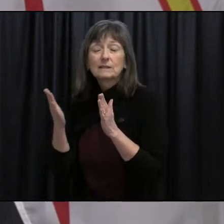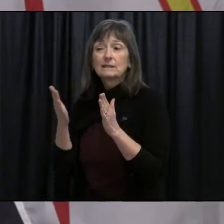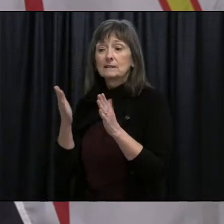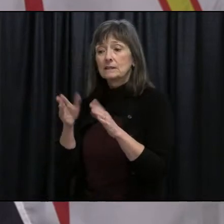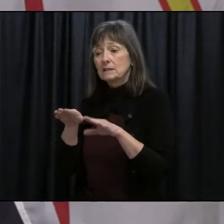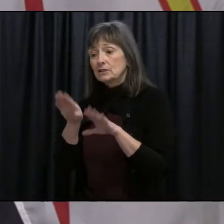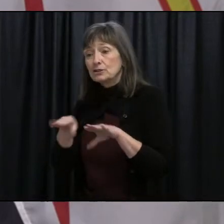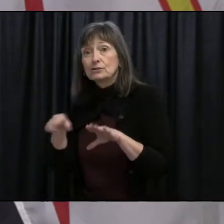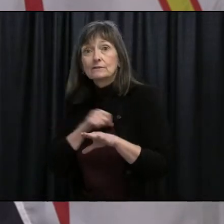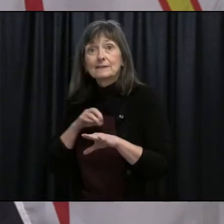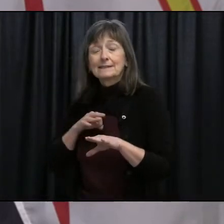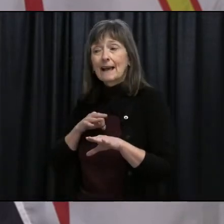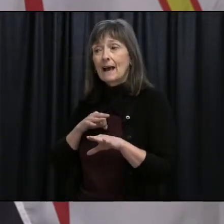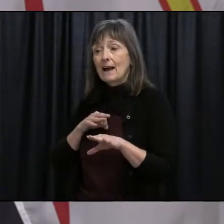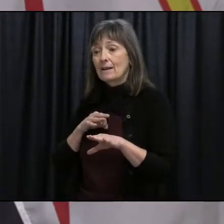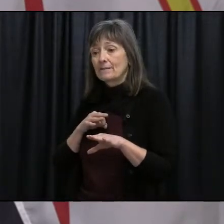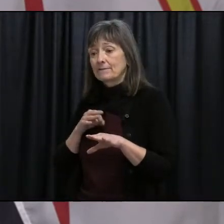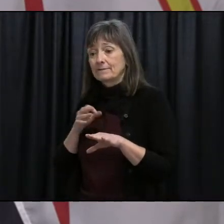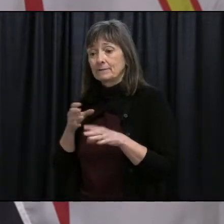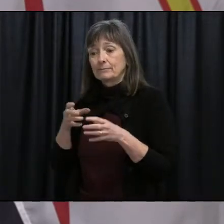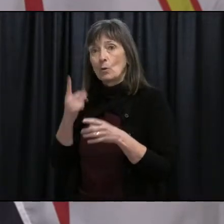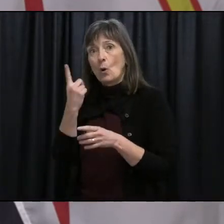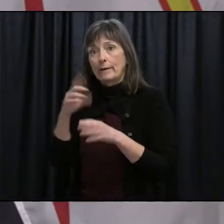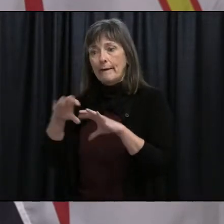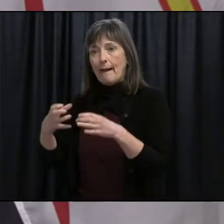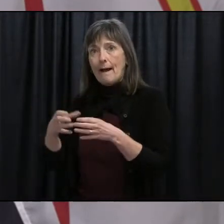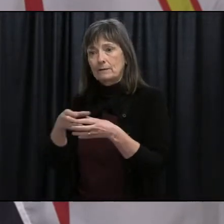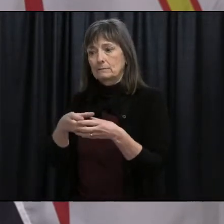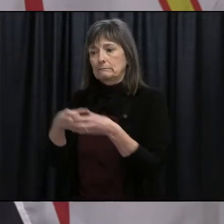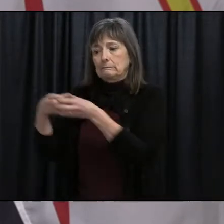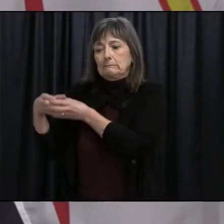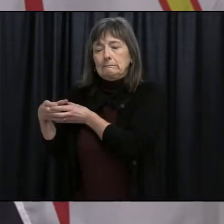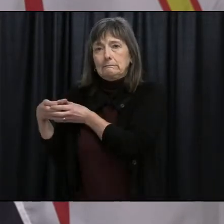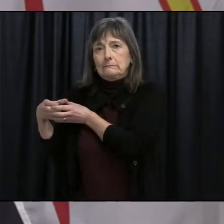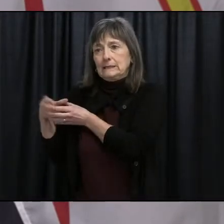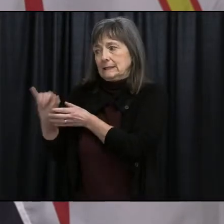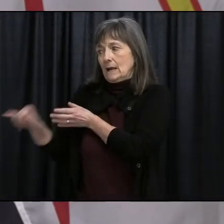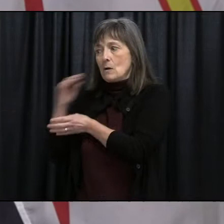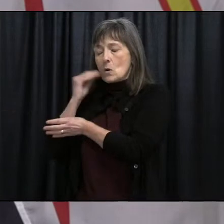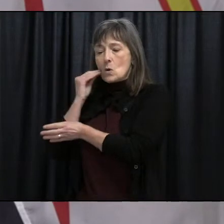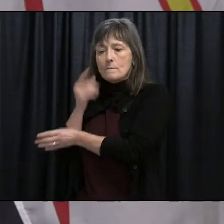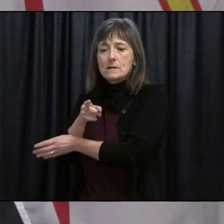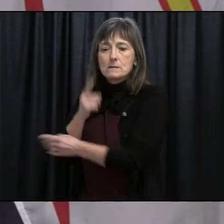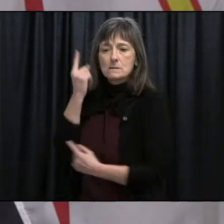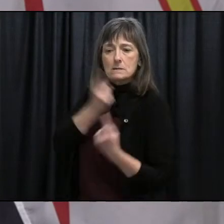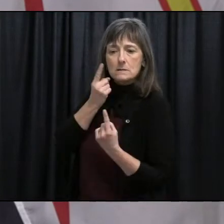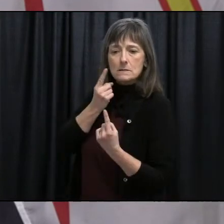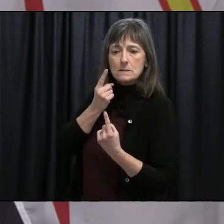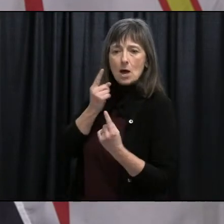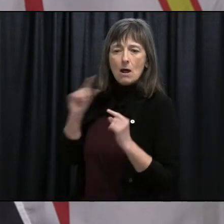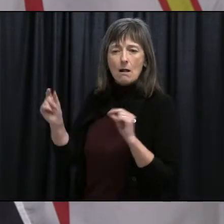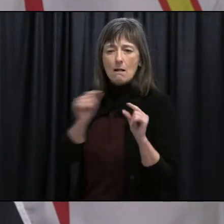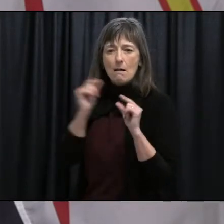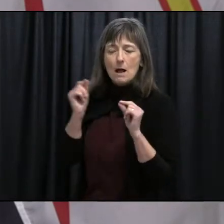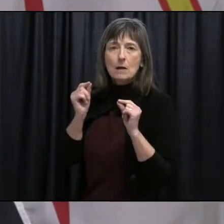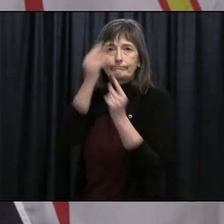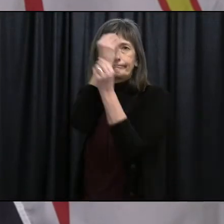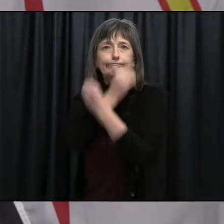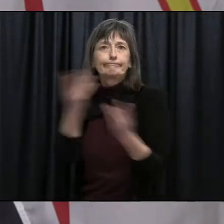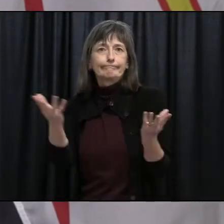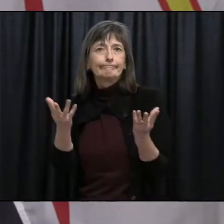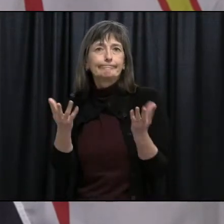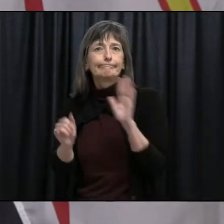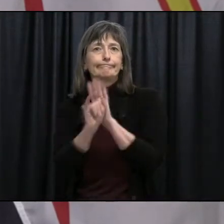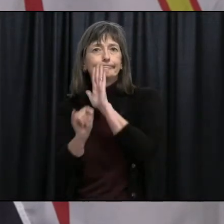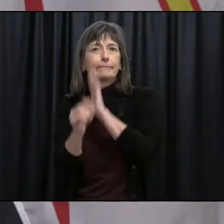the children or staff may be out. People may be able to put two and two together, and that causes those people to be able to be